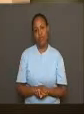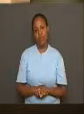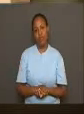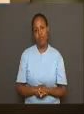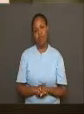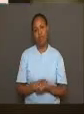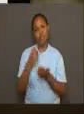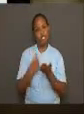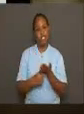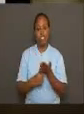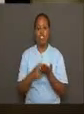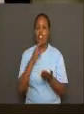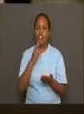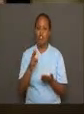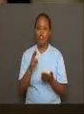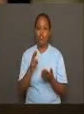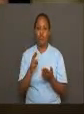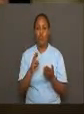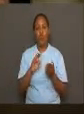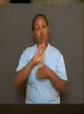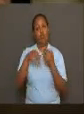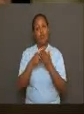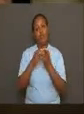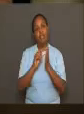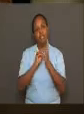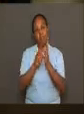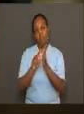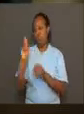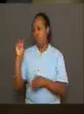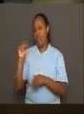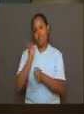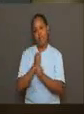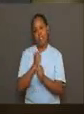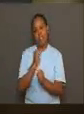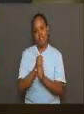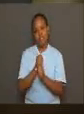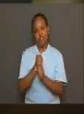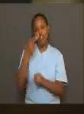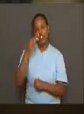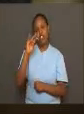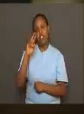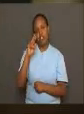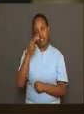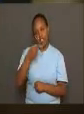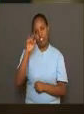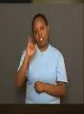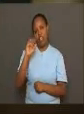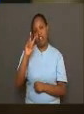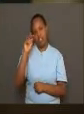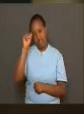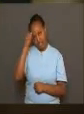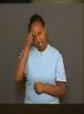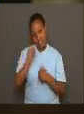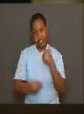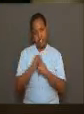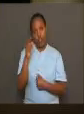These are all examples of work that the UN is doing to help HIV/AIDS victims around